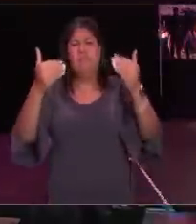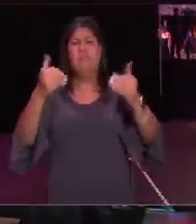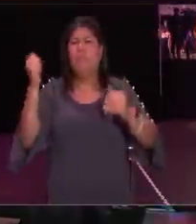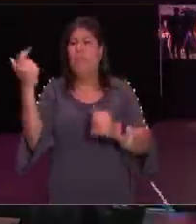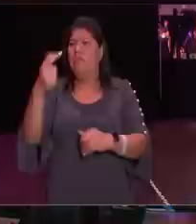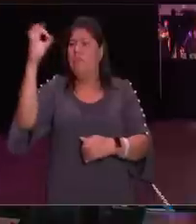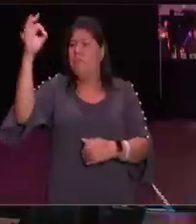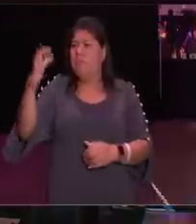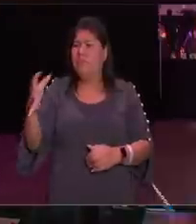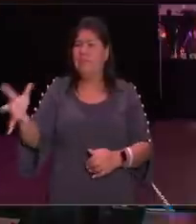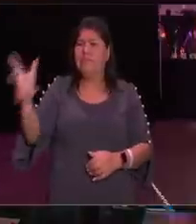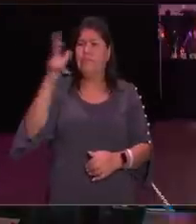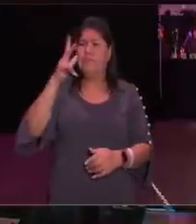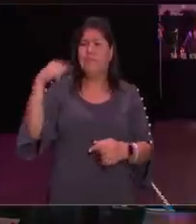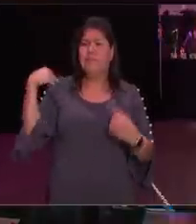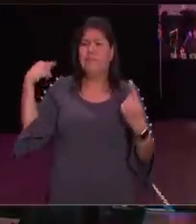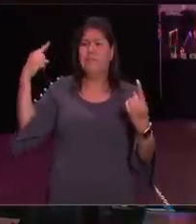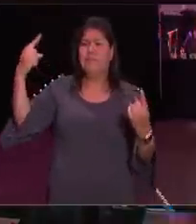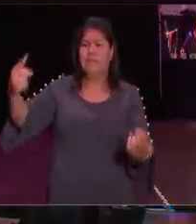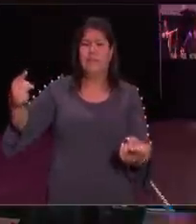the preachings that we have heard throughout